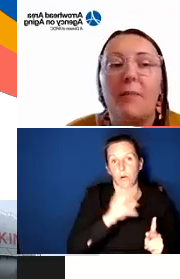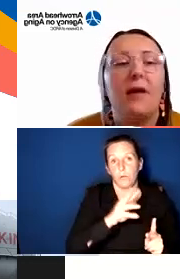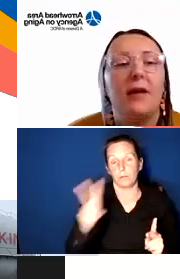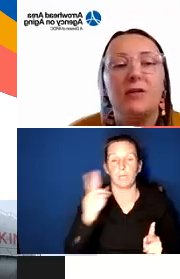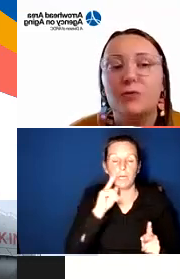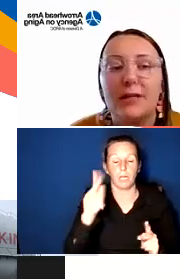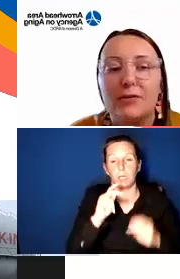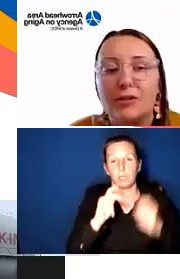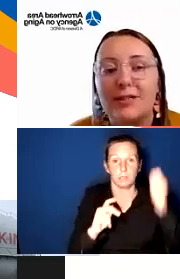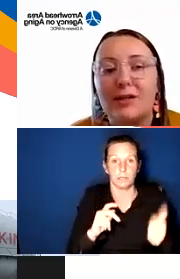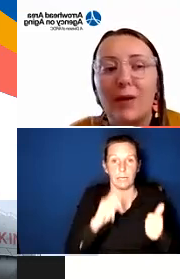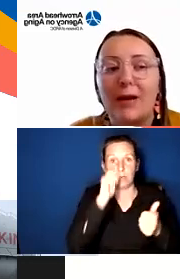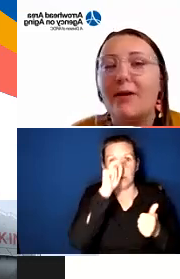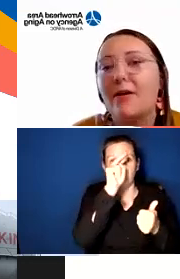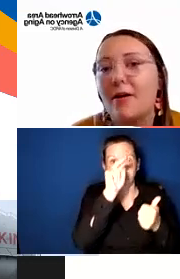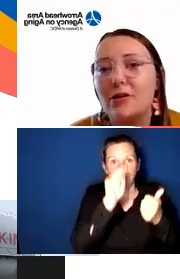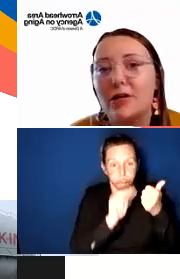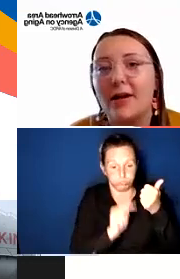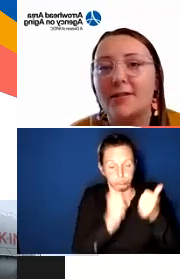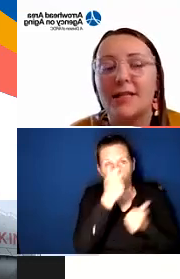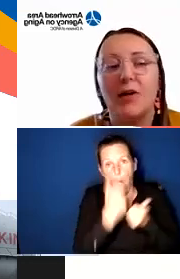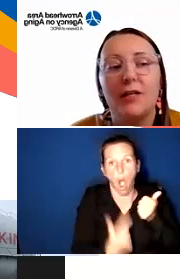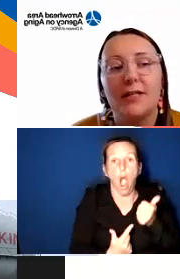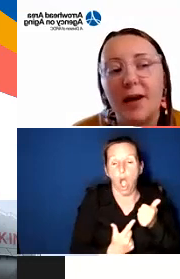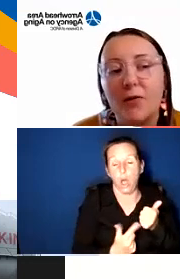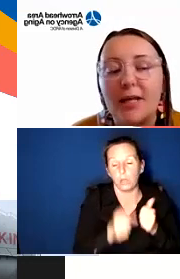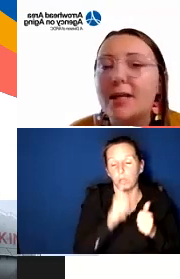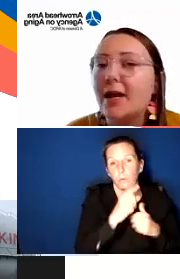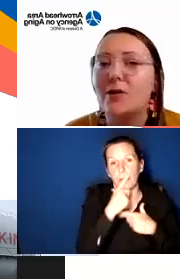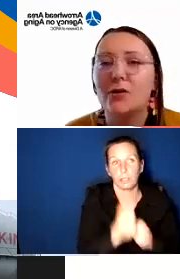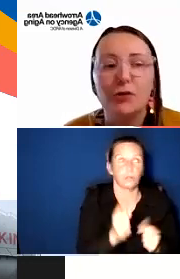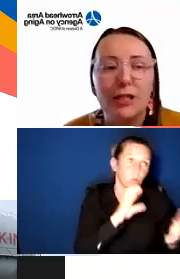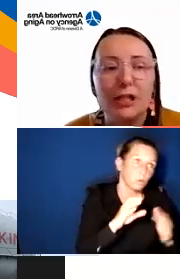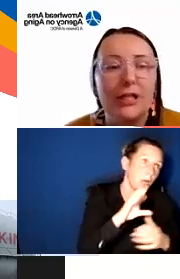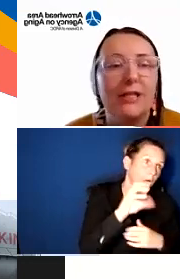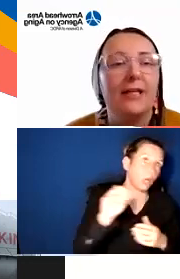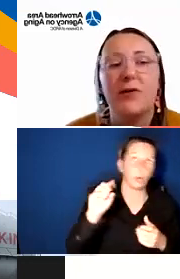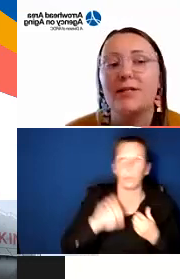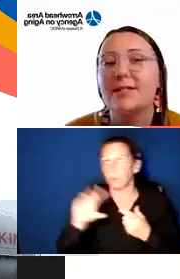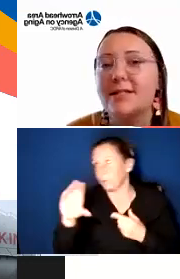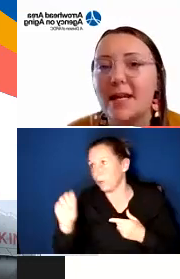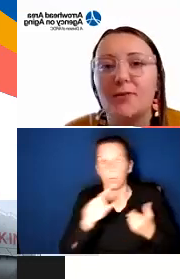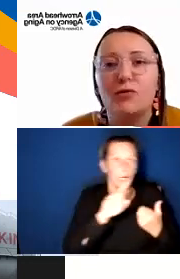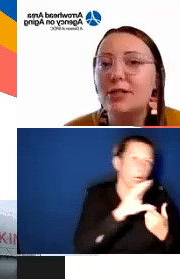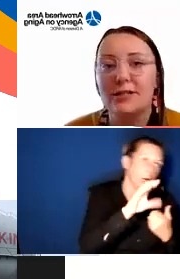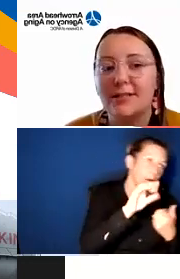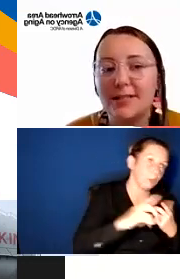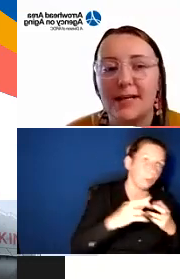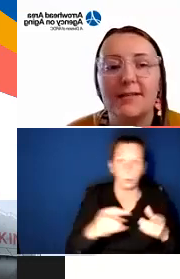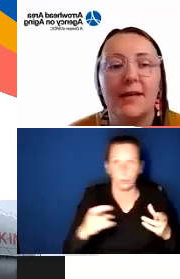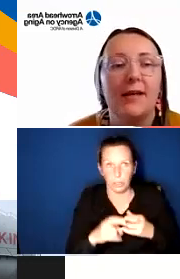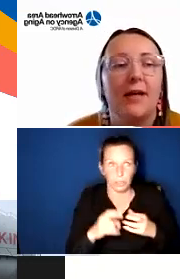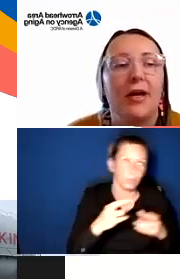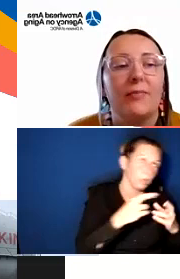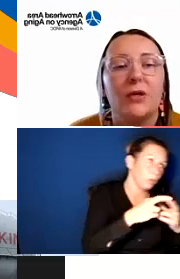of them. It is really interesting to compare and contrast county to county, county to region, county to state, region to